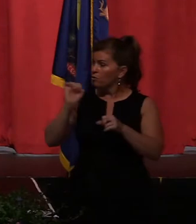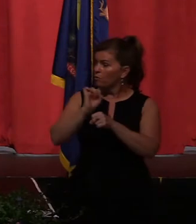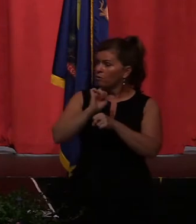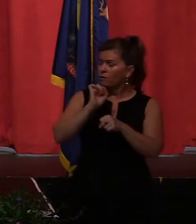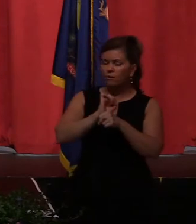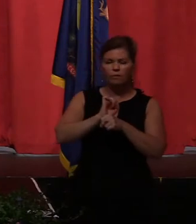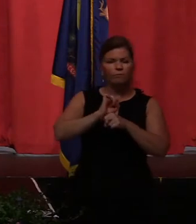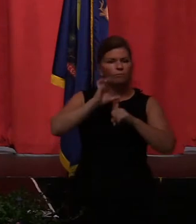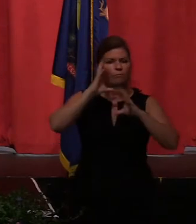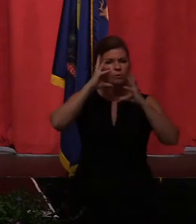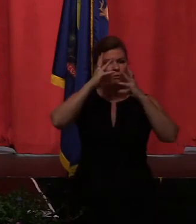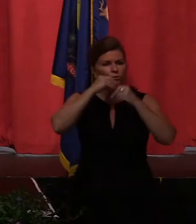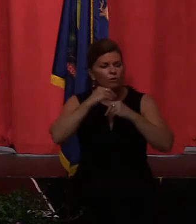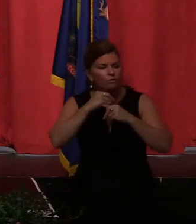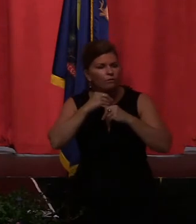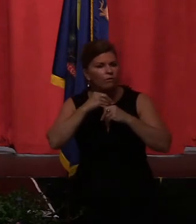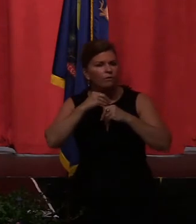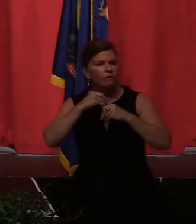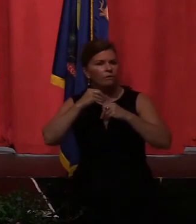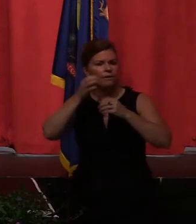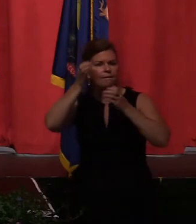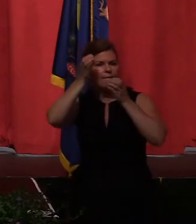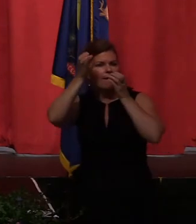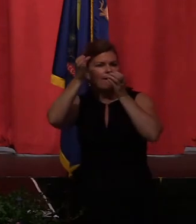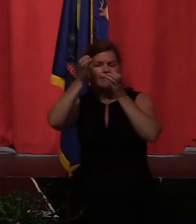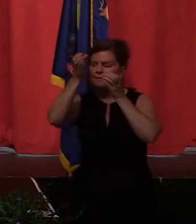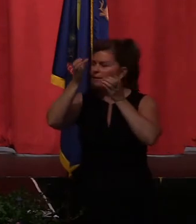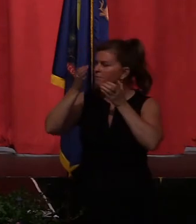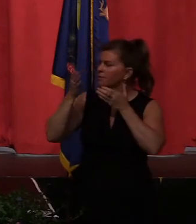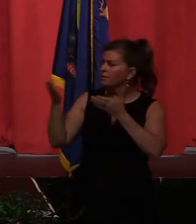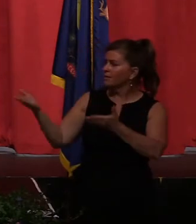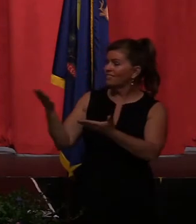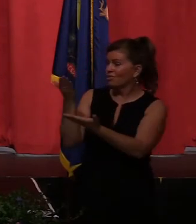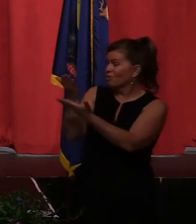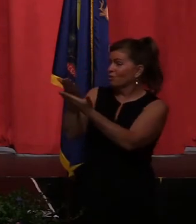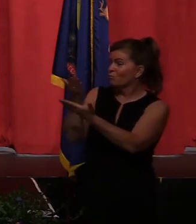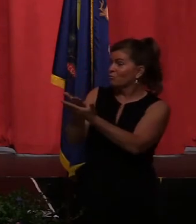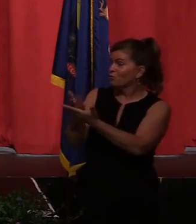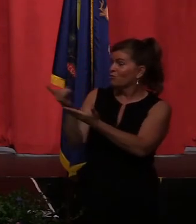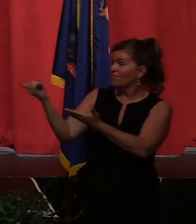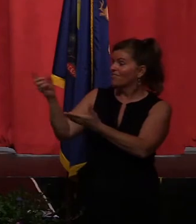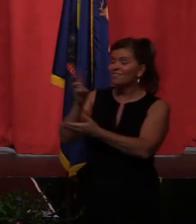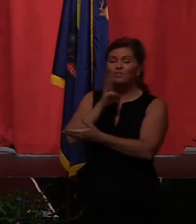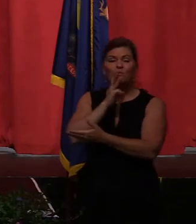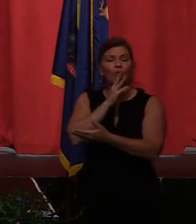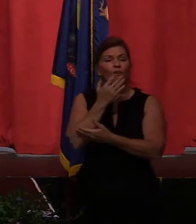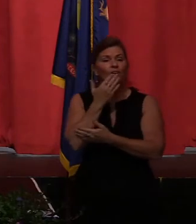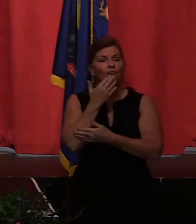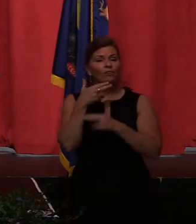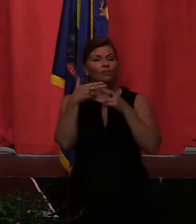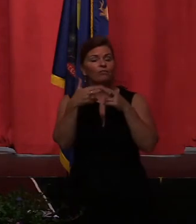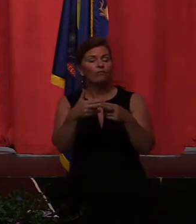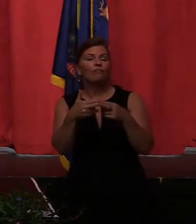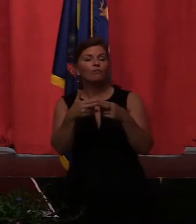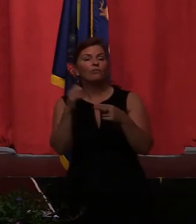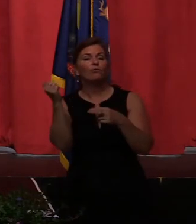conceptual, as is proven in this watercolor, All You Can Eat.